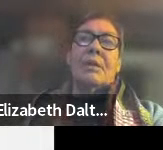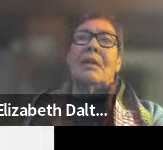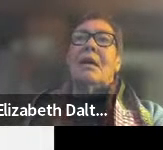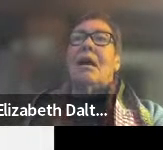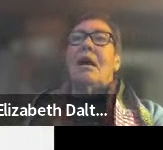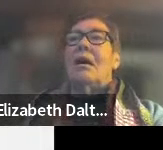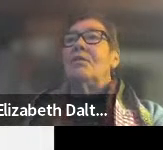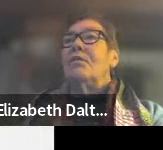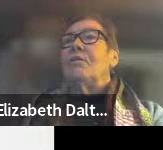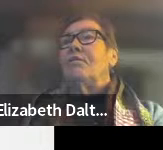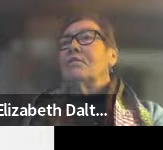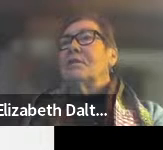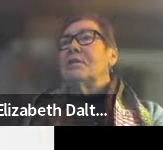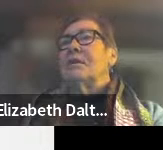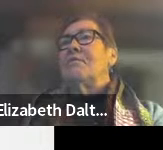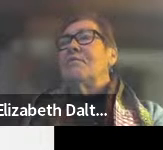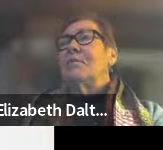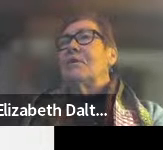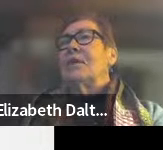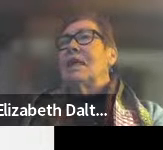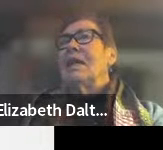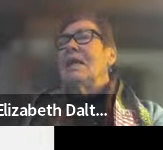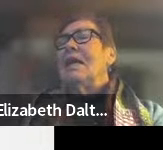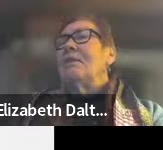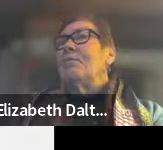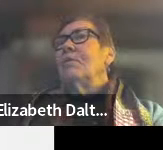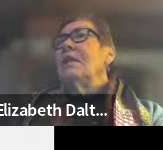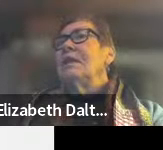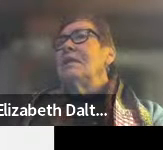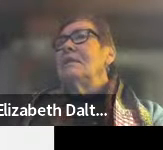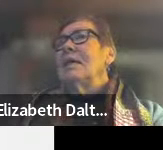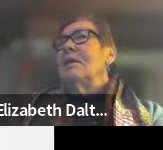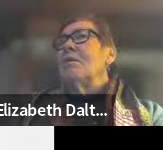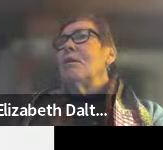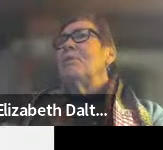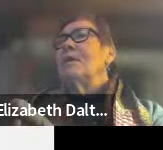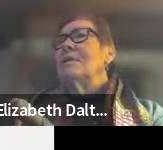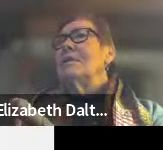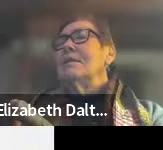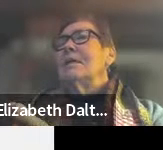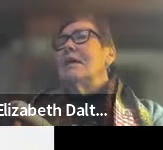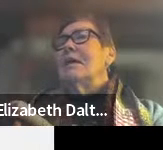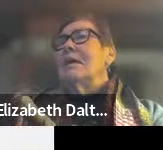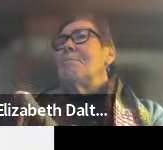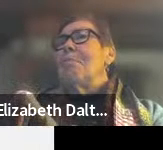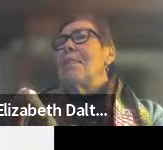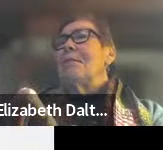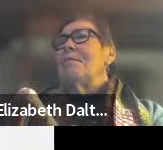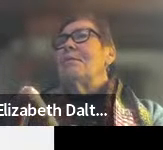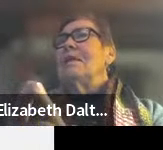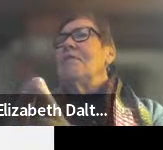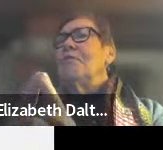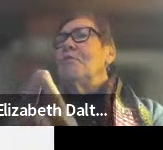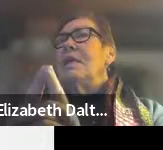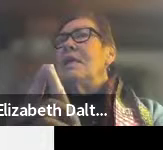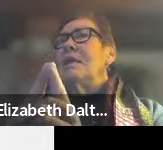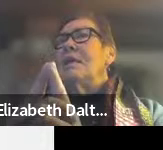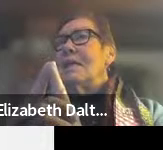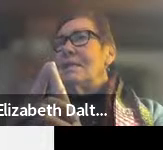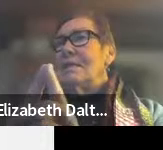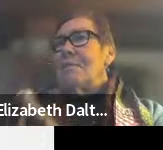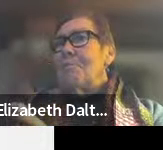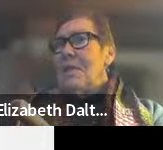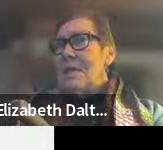David Gordon on universal design for learning. And it really is at the heart, because if